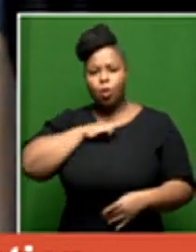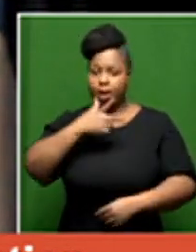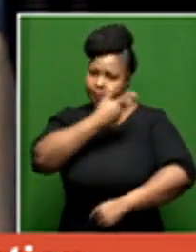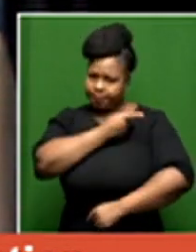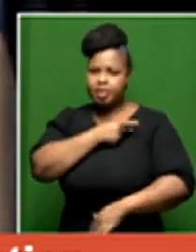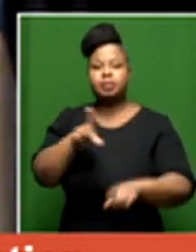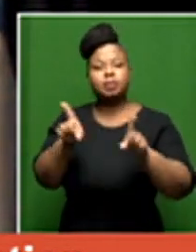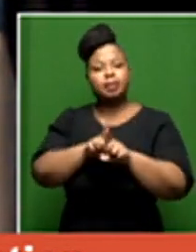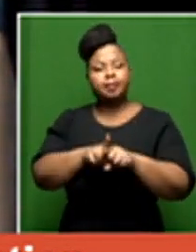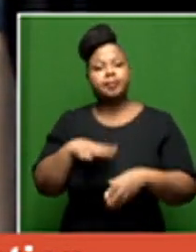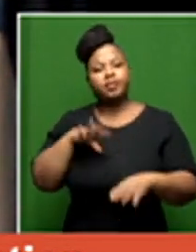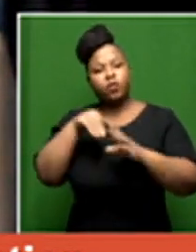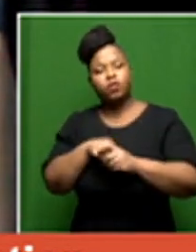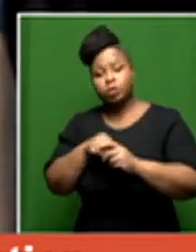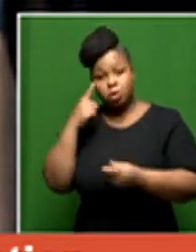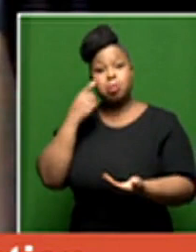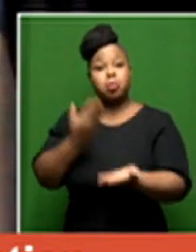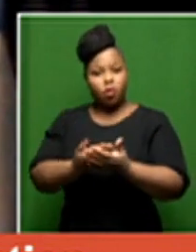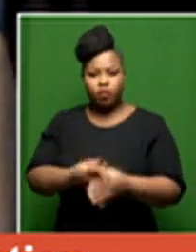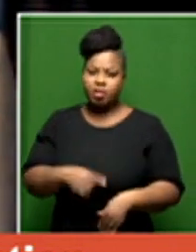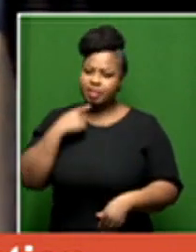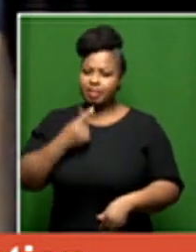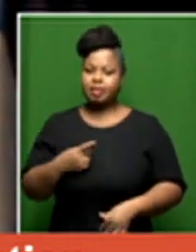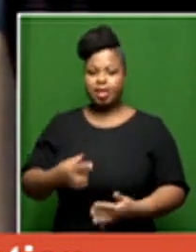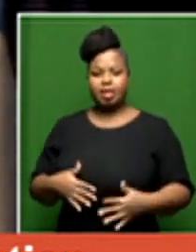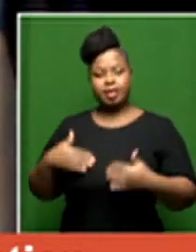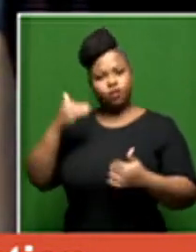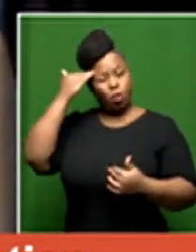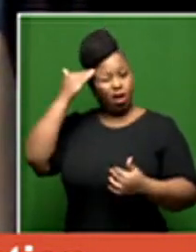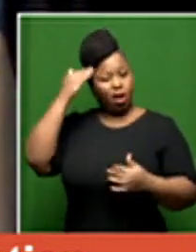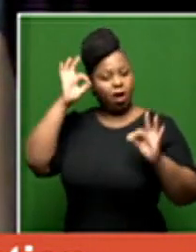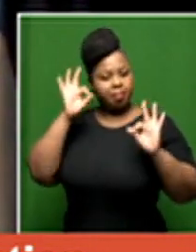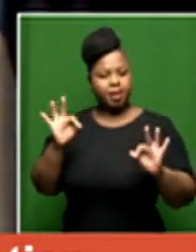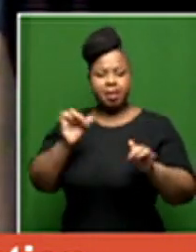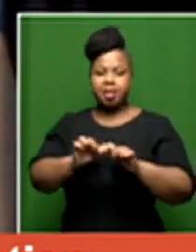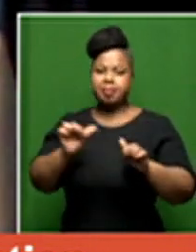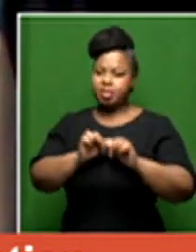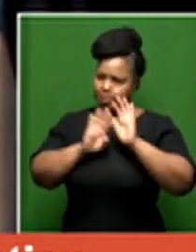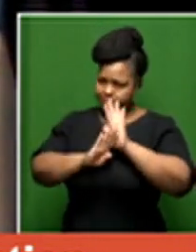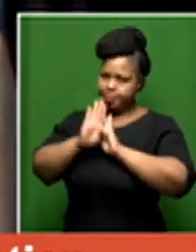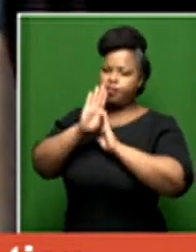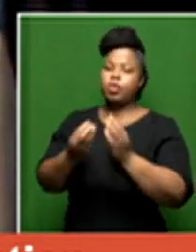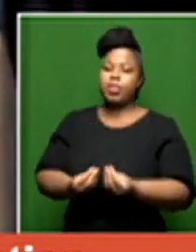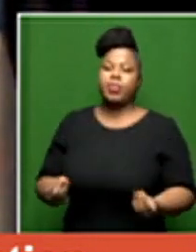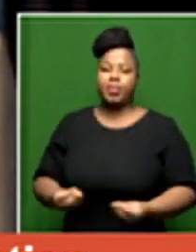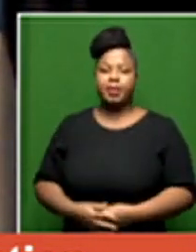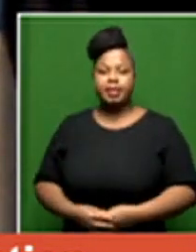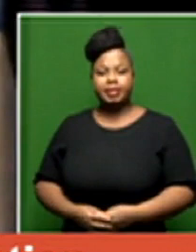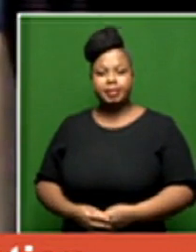has also been proved to have a better cognitive improvement in